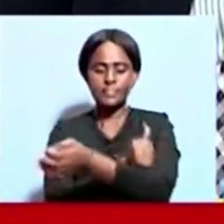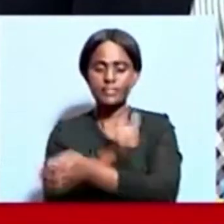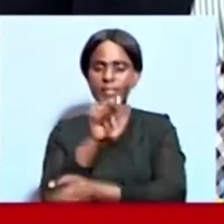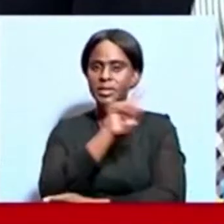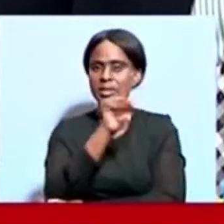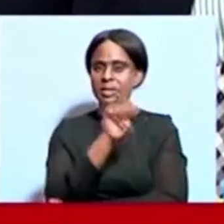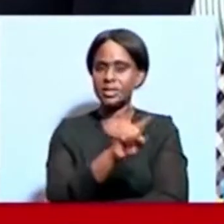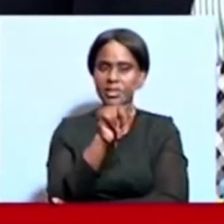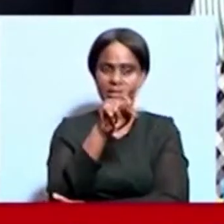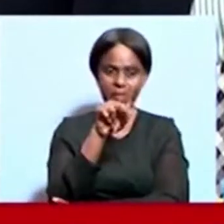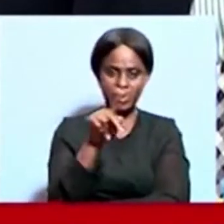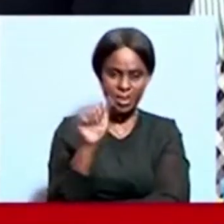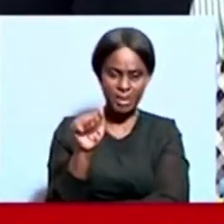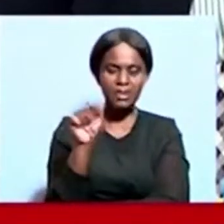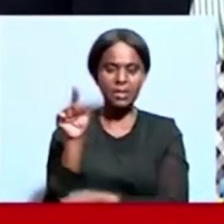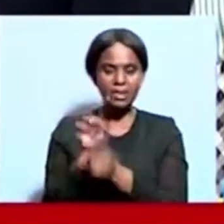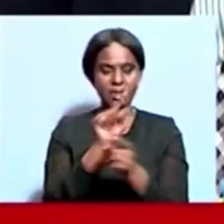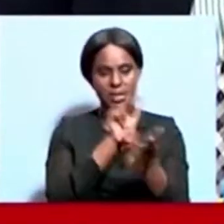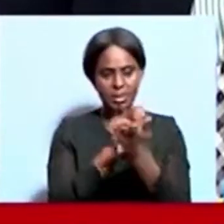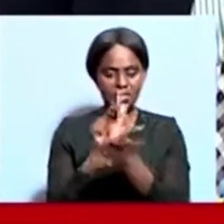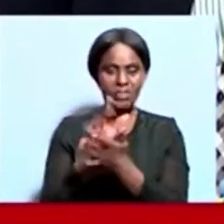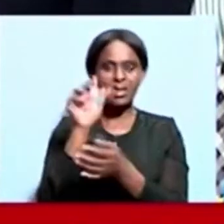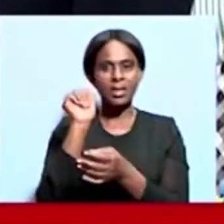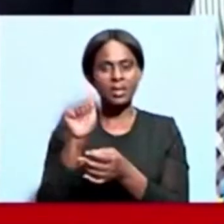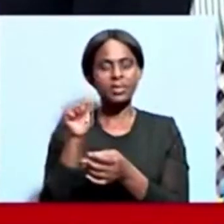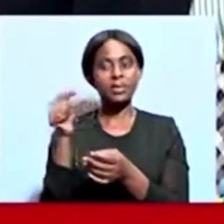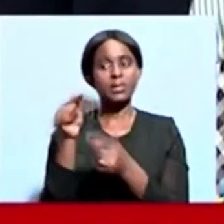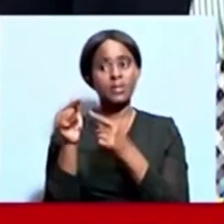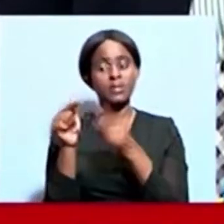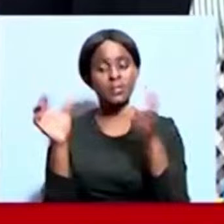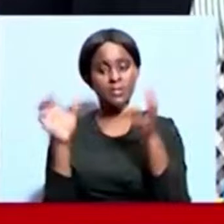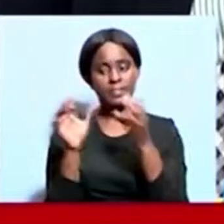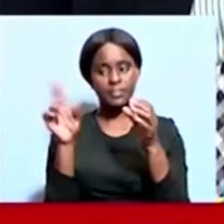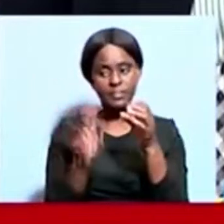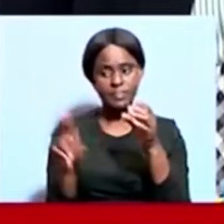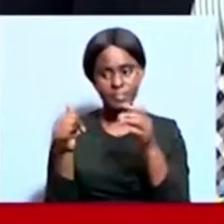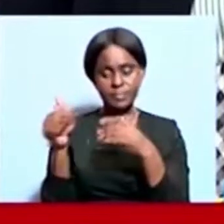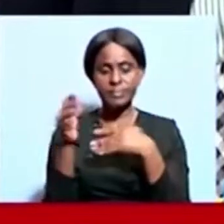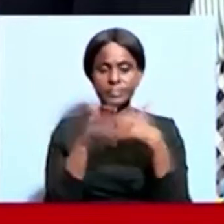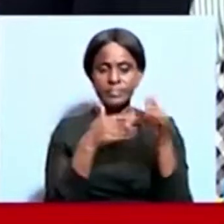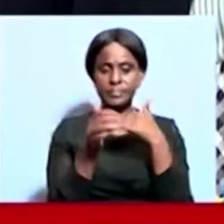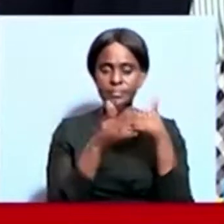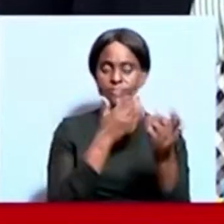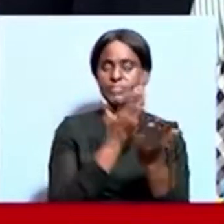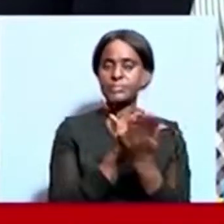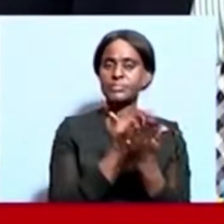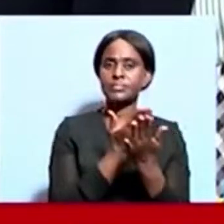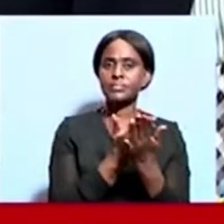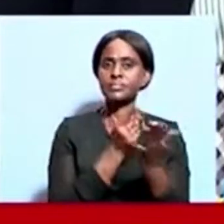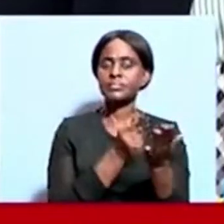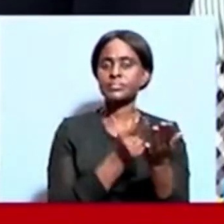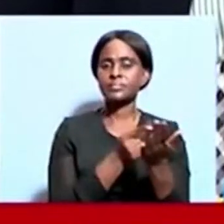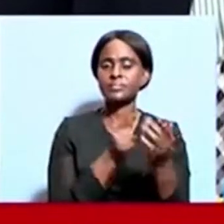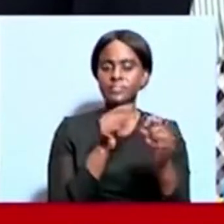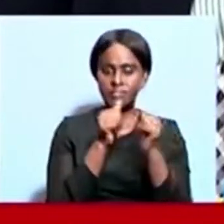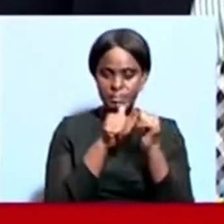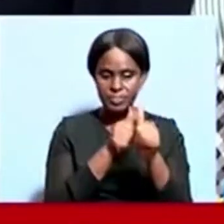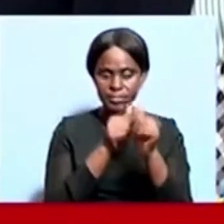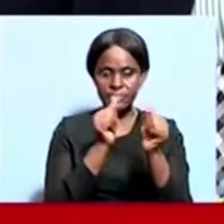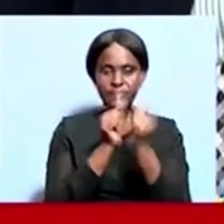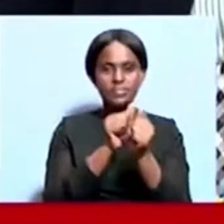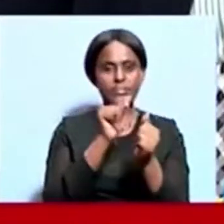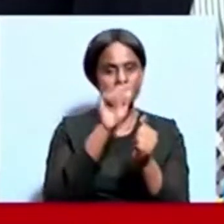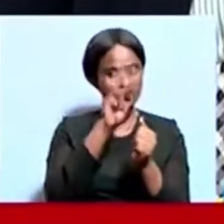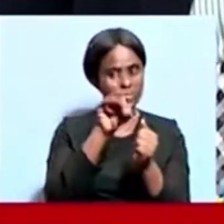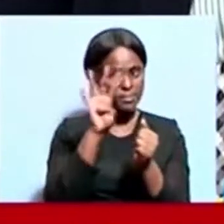ZPPA, and approved by the Attorney General. The Council used simplified bidding in line with Section